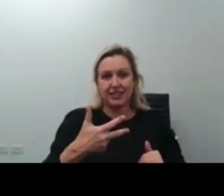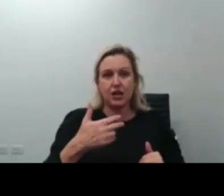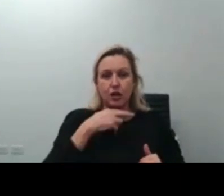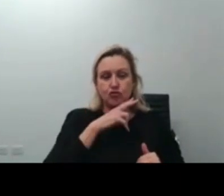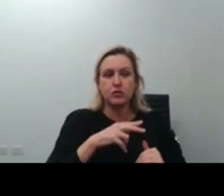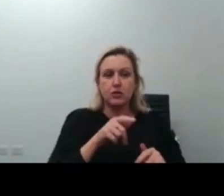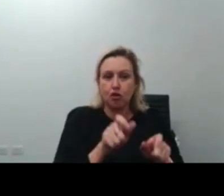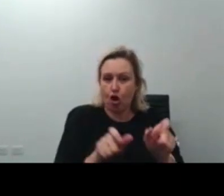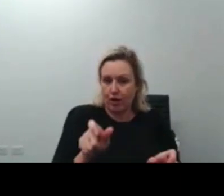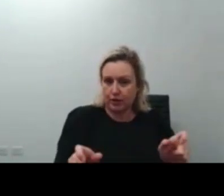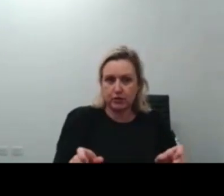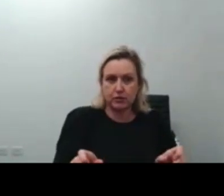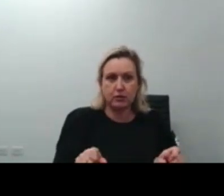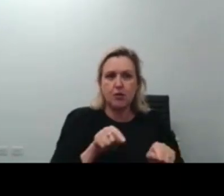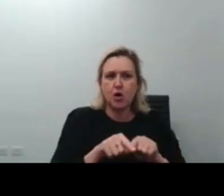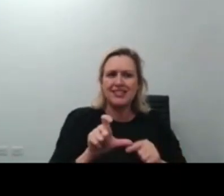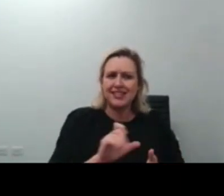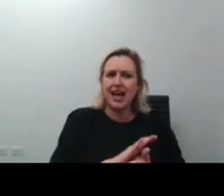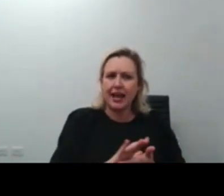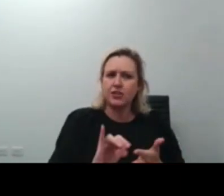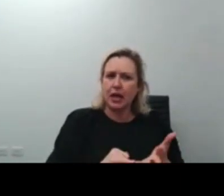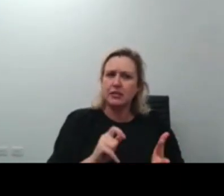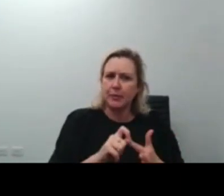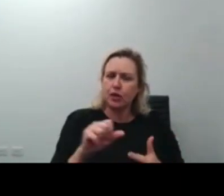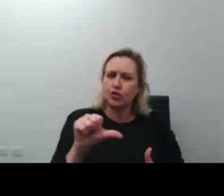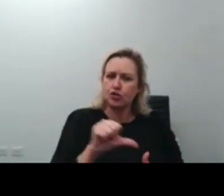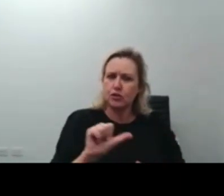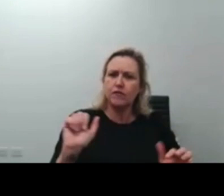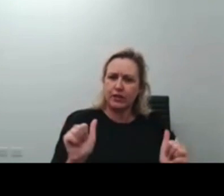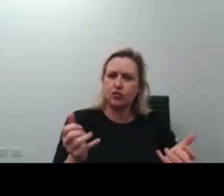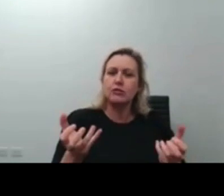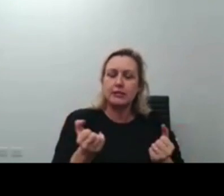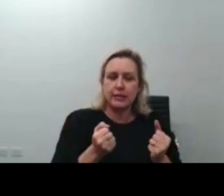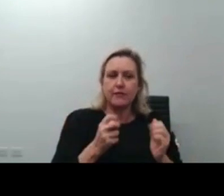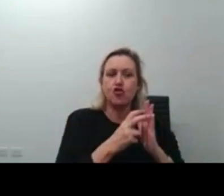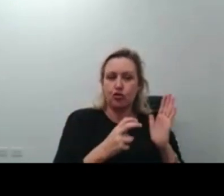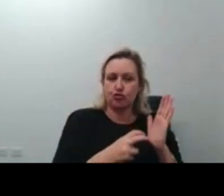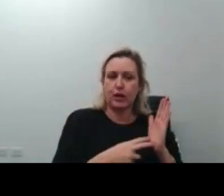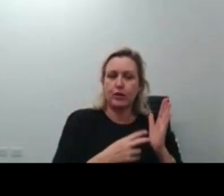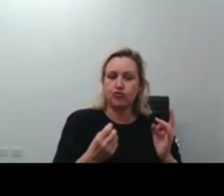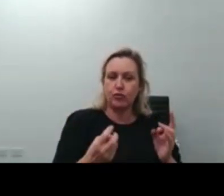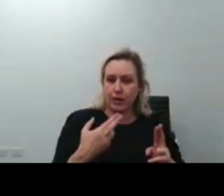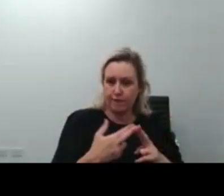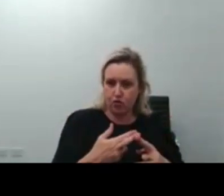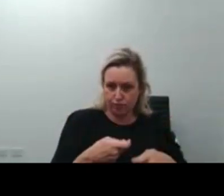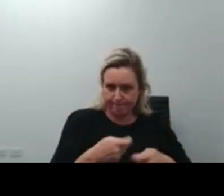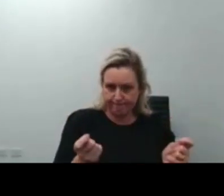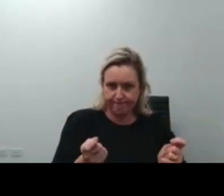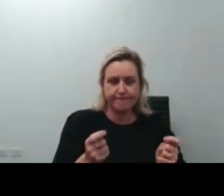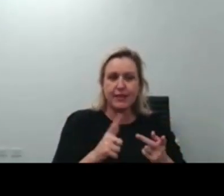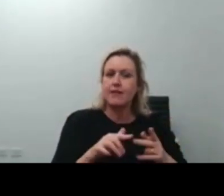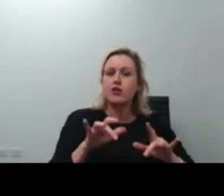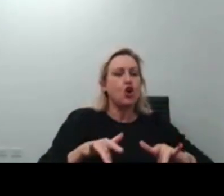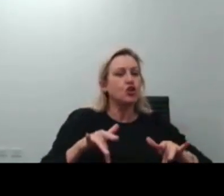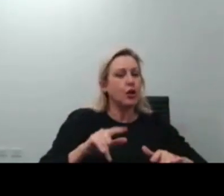Most of the CHSP providers should have received their contract for execution by now, but if not, that will come